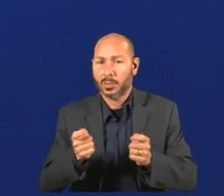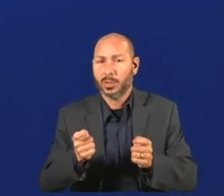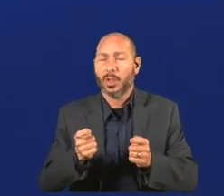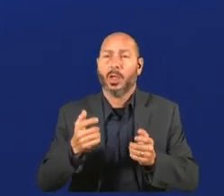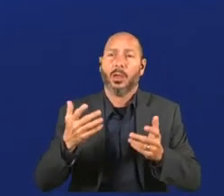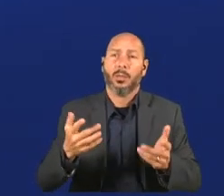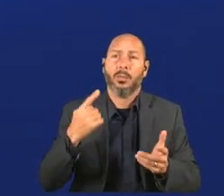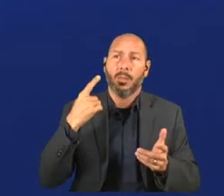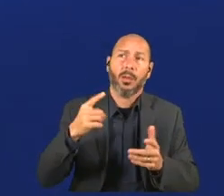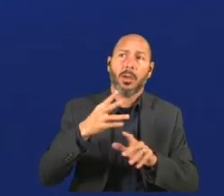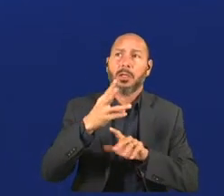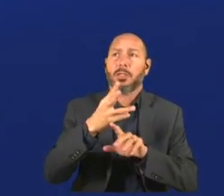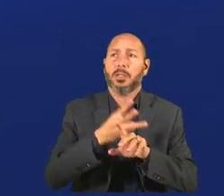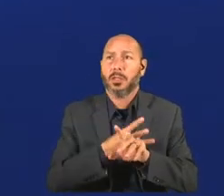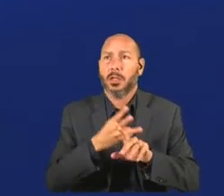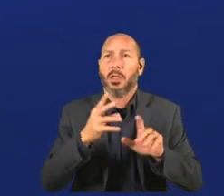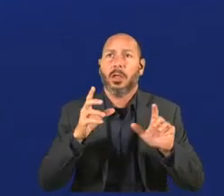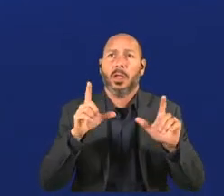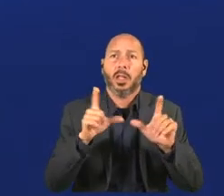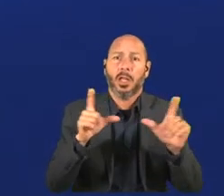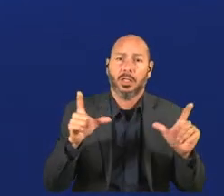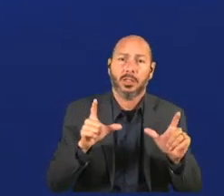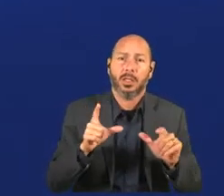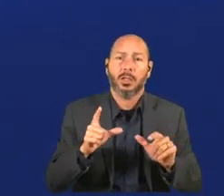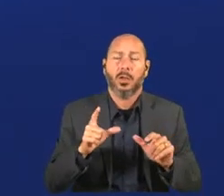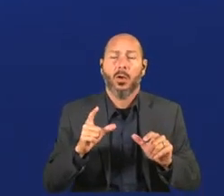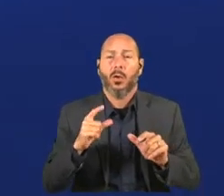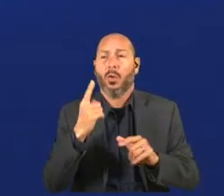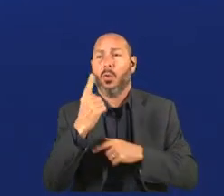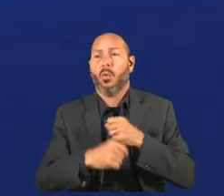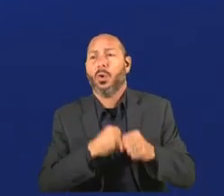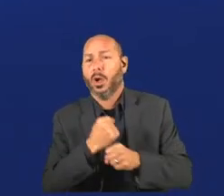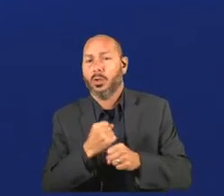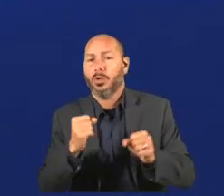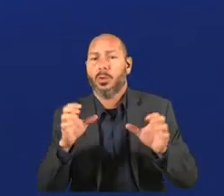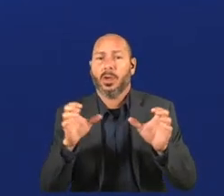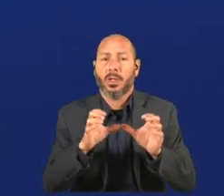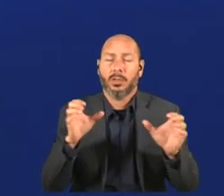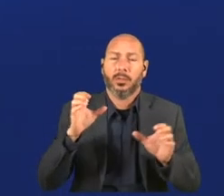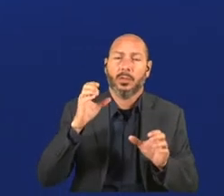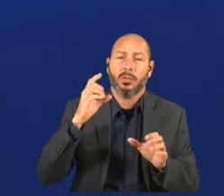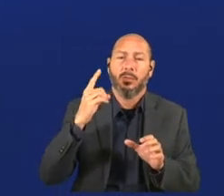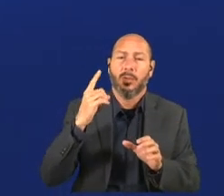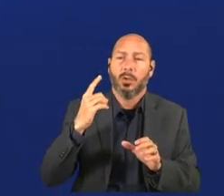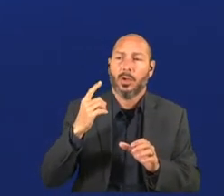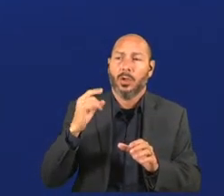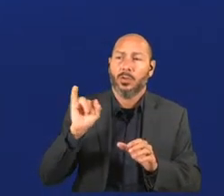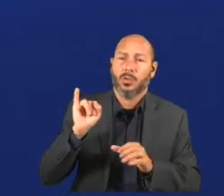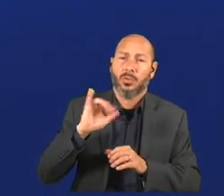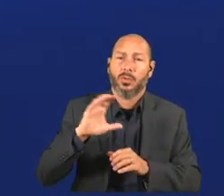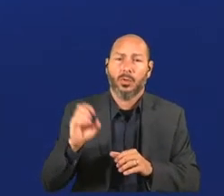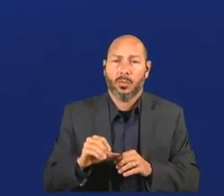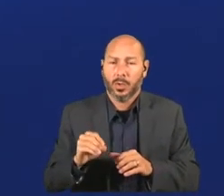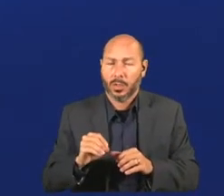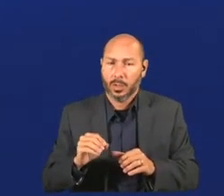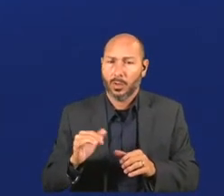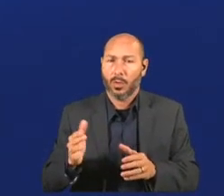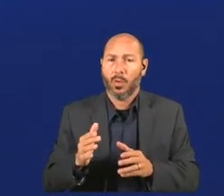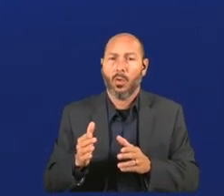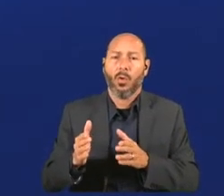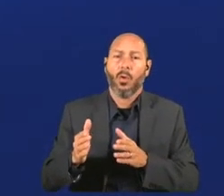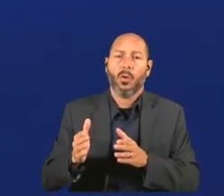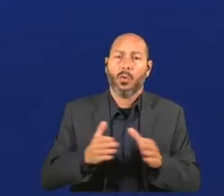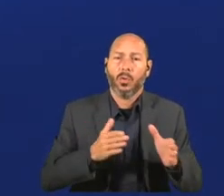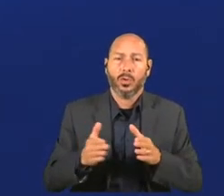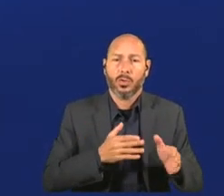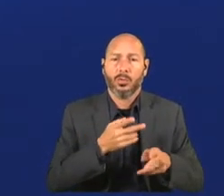licensed or a year to get credentialed by an insurance company. Those coverage and payment policies that encourage coordinated care. Let's invest